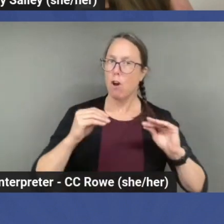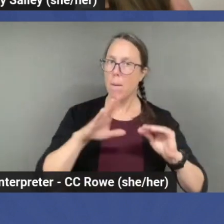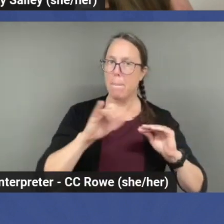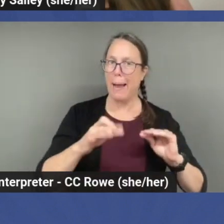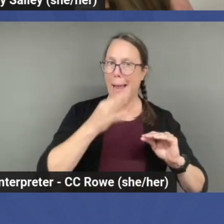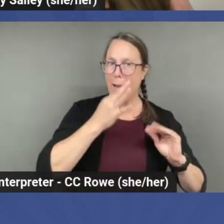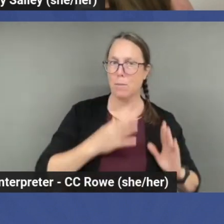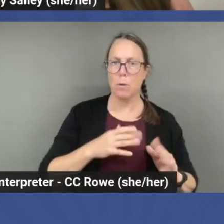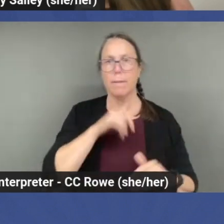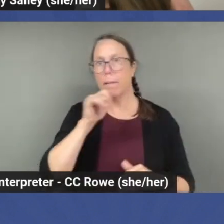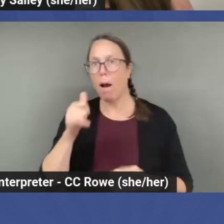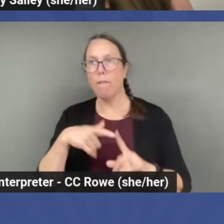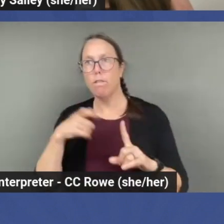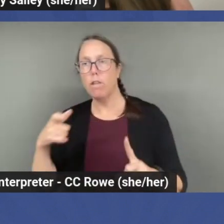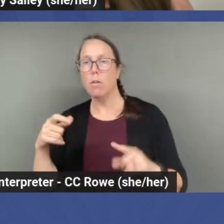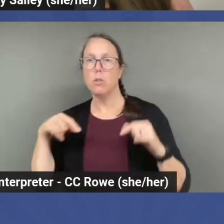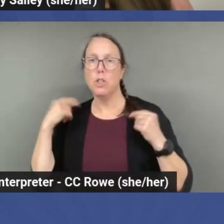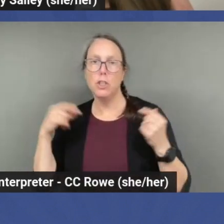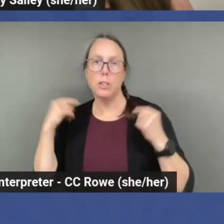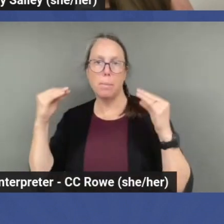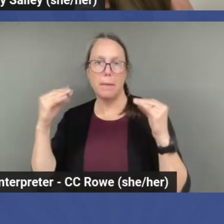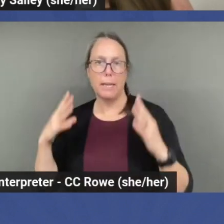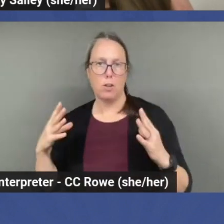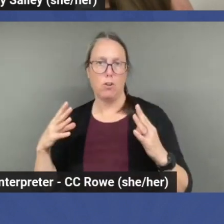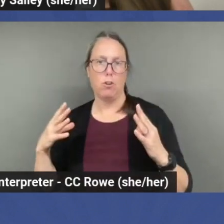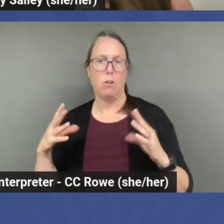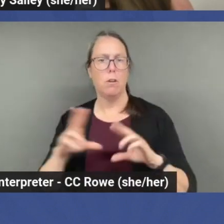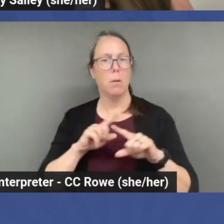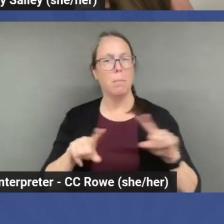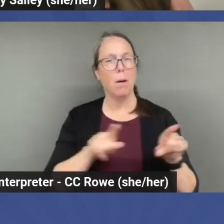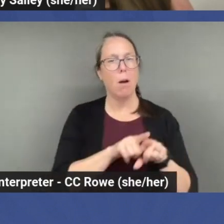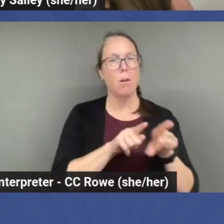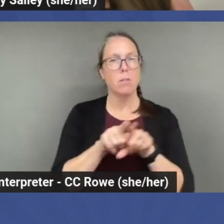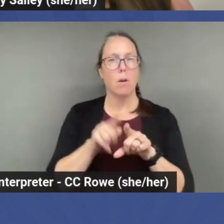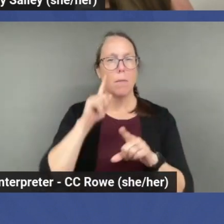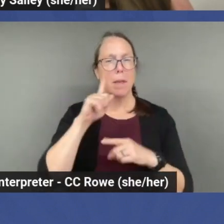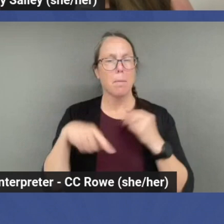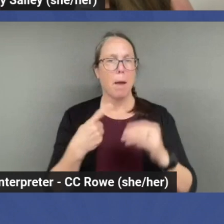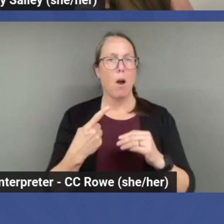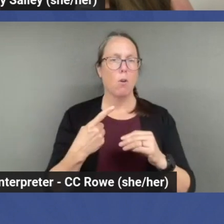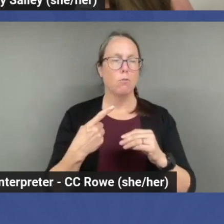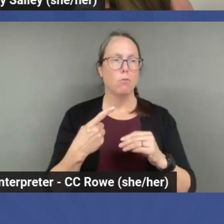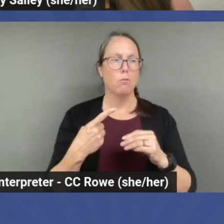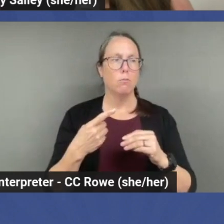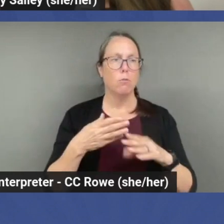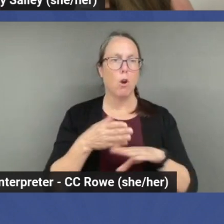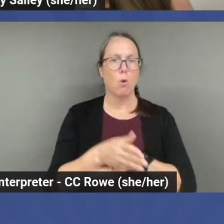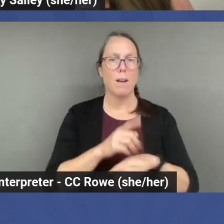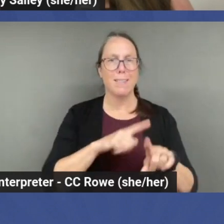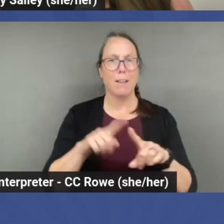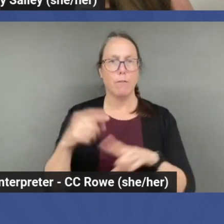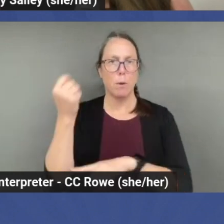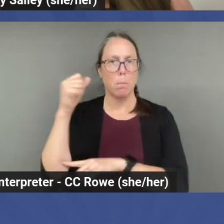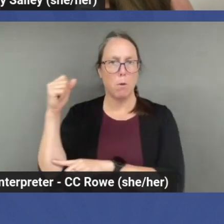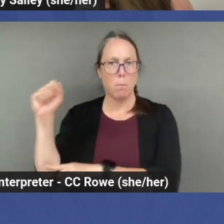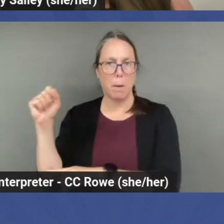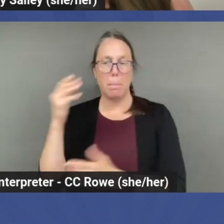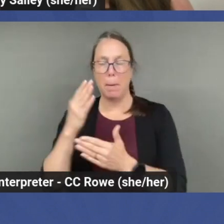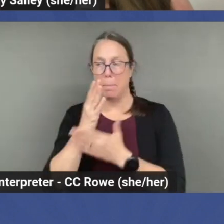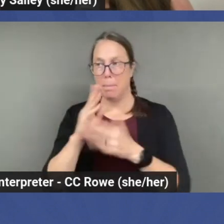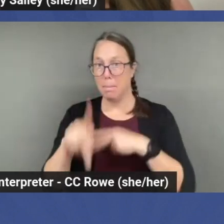teacher. And then also along thinking about cross movement issues, it would be some kind of